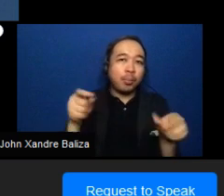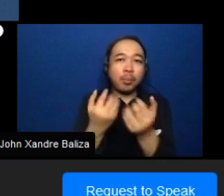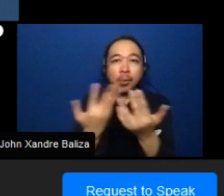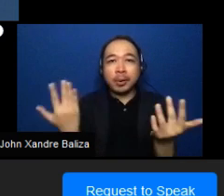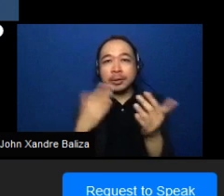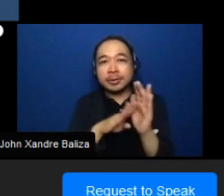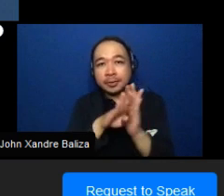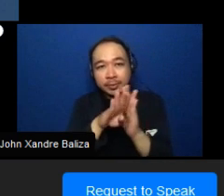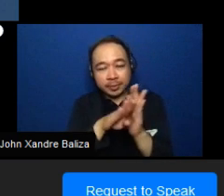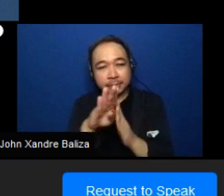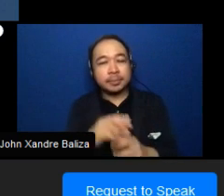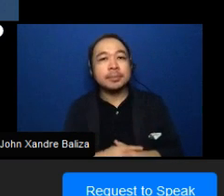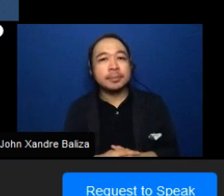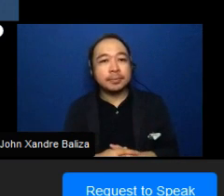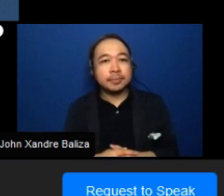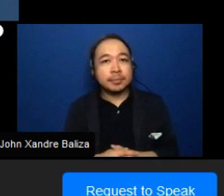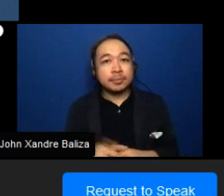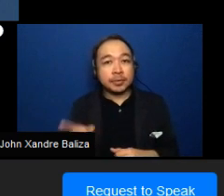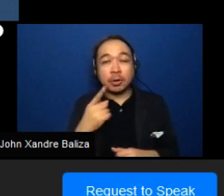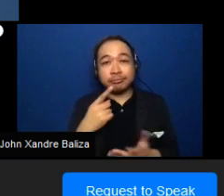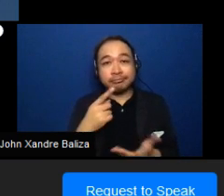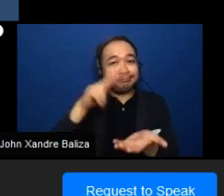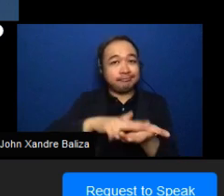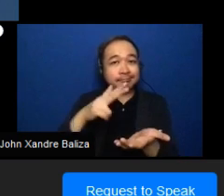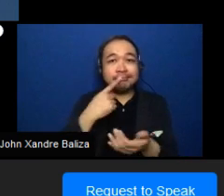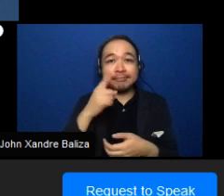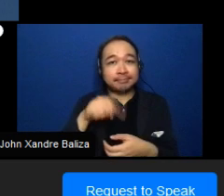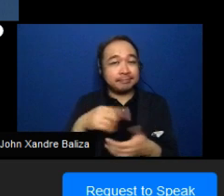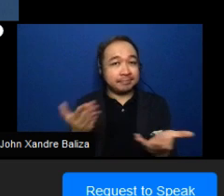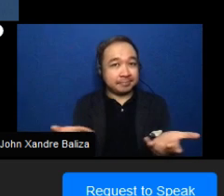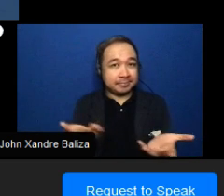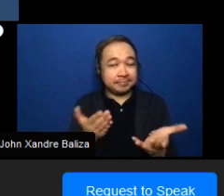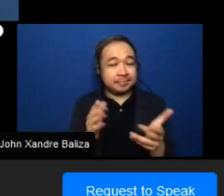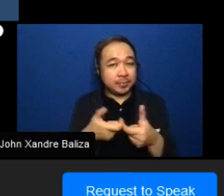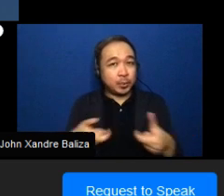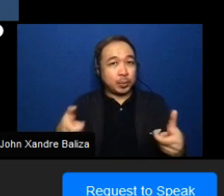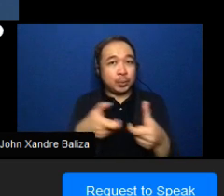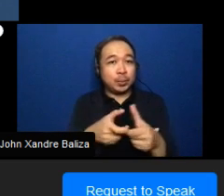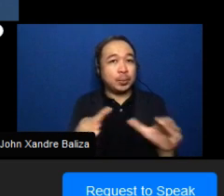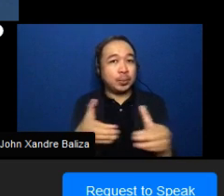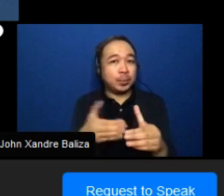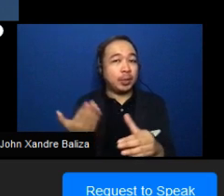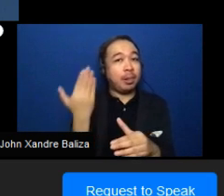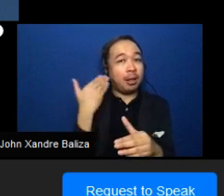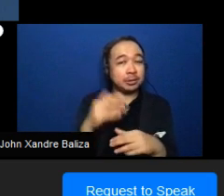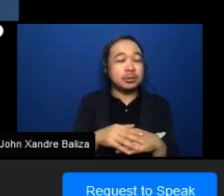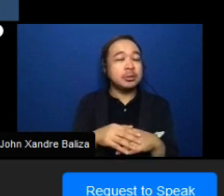and as mandated to this committee by the last commission to